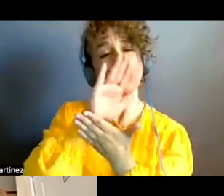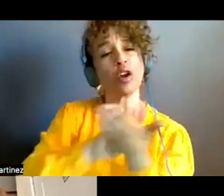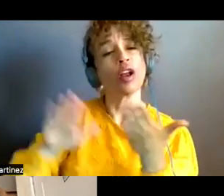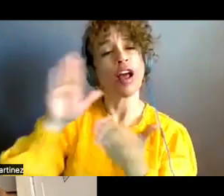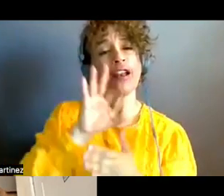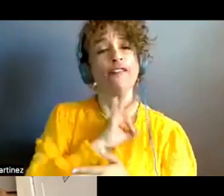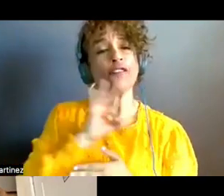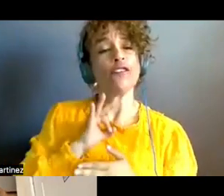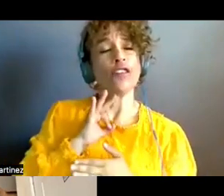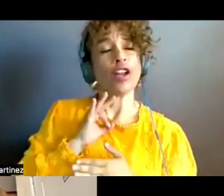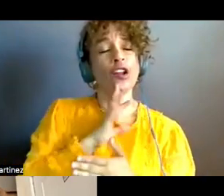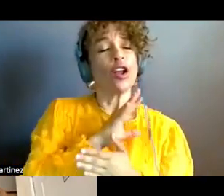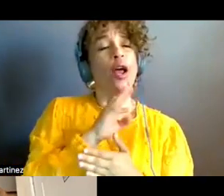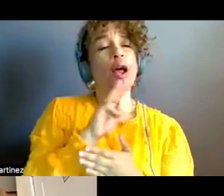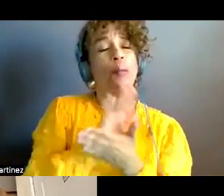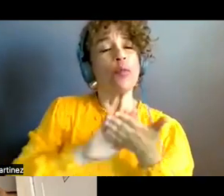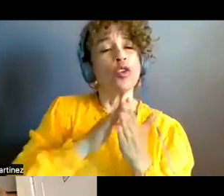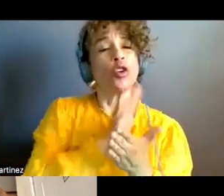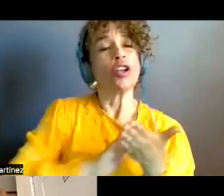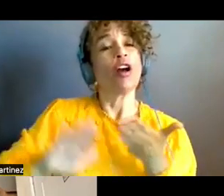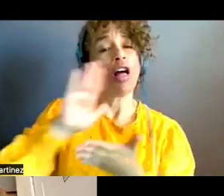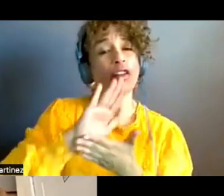member and guitarist,